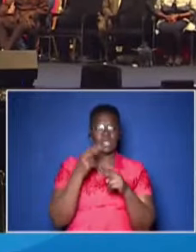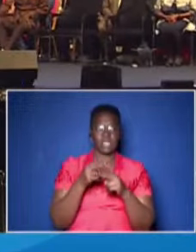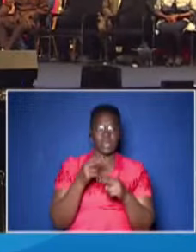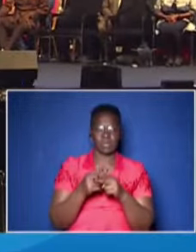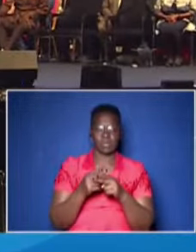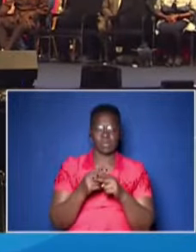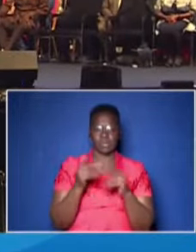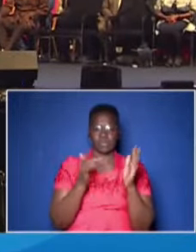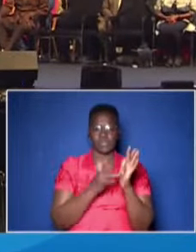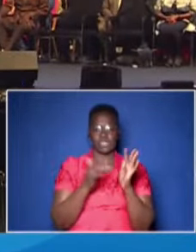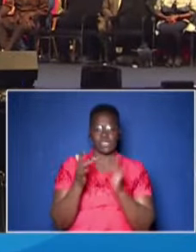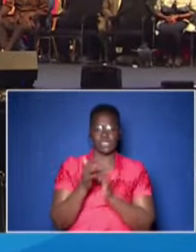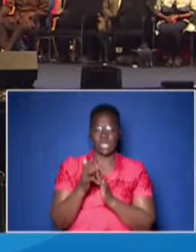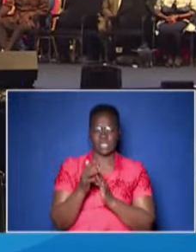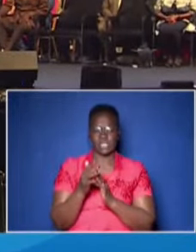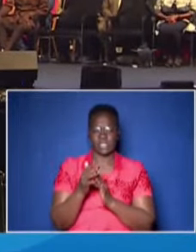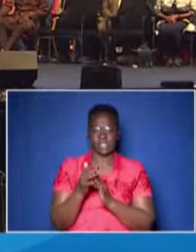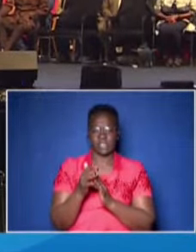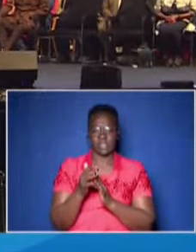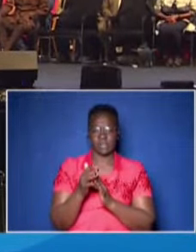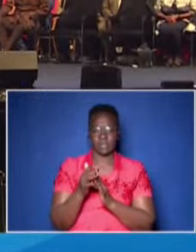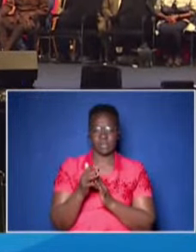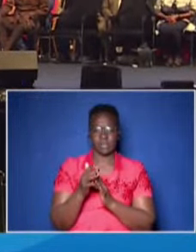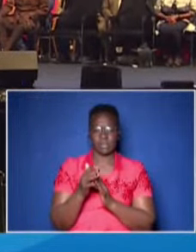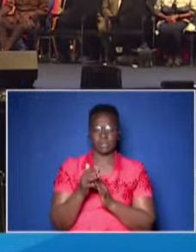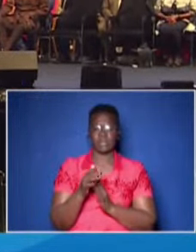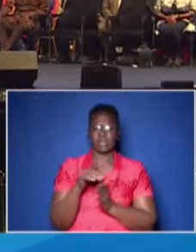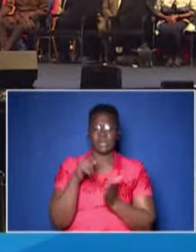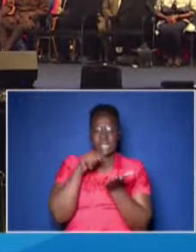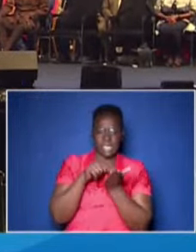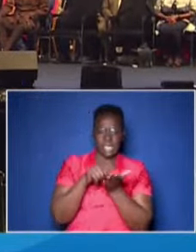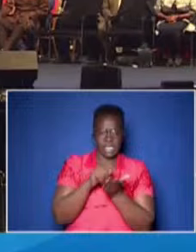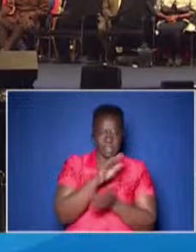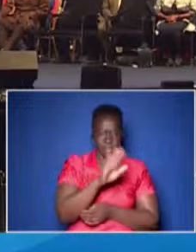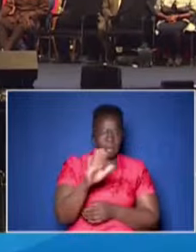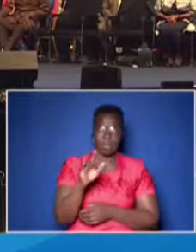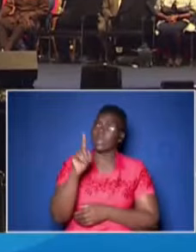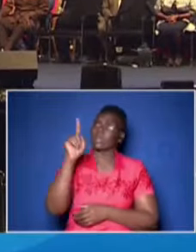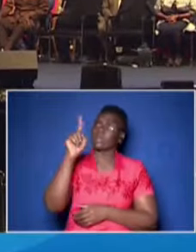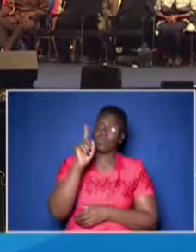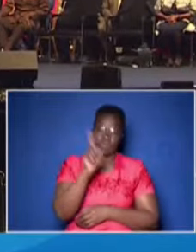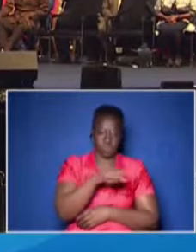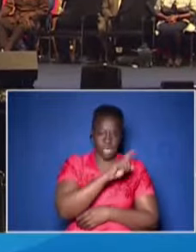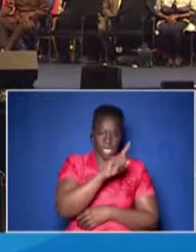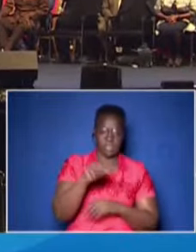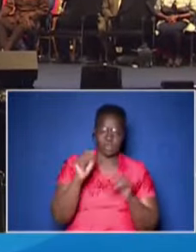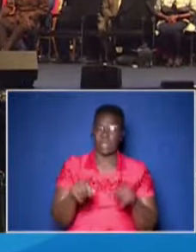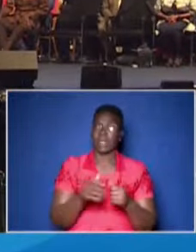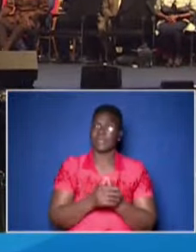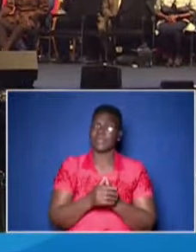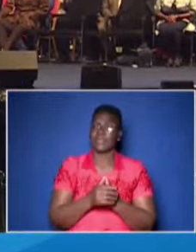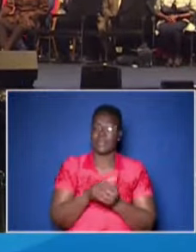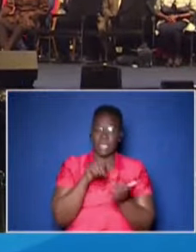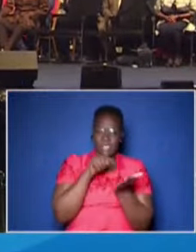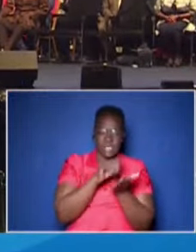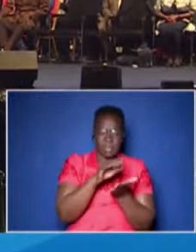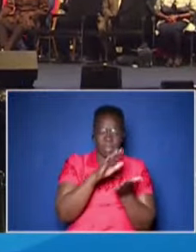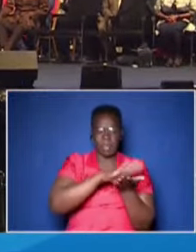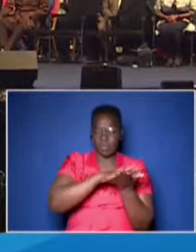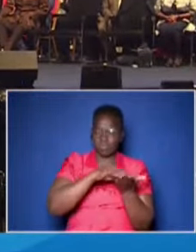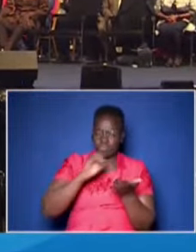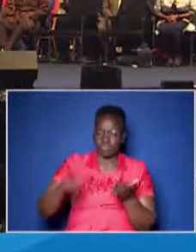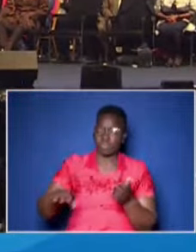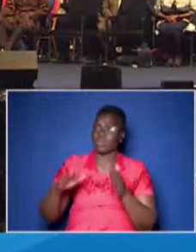of Jesus cancel their debts We Praise You